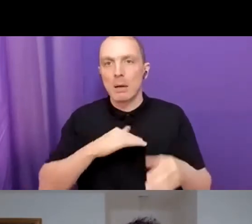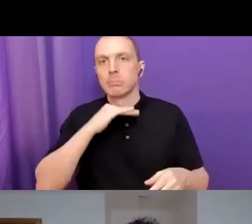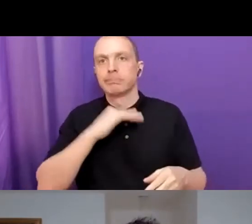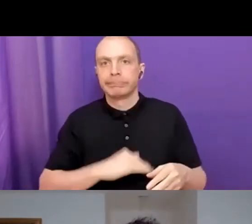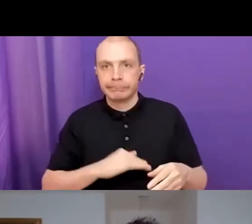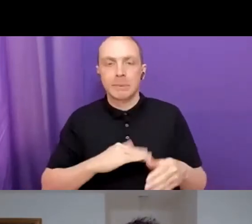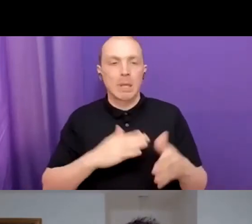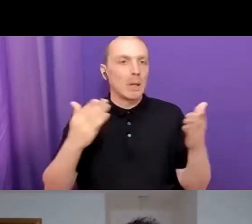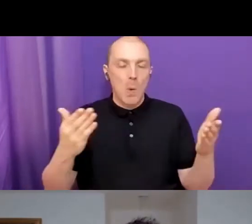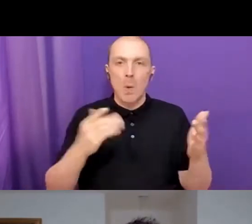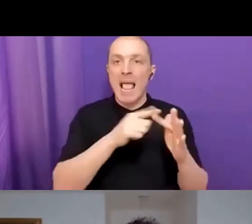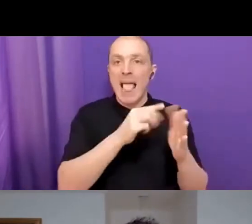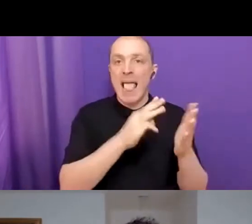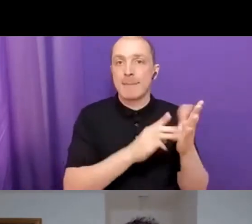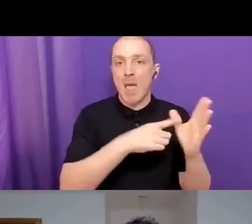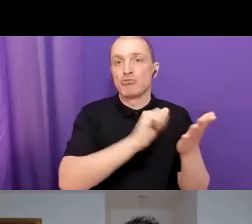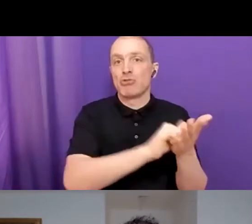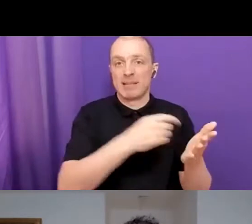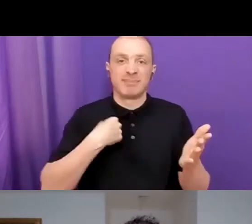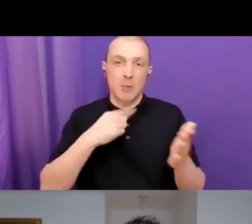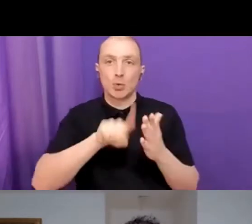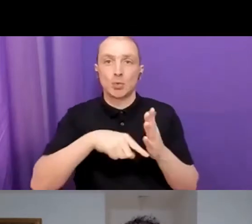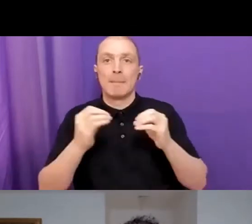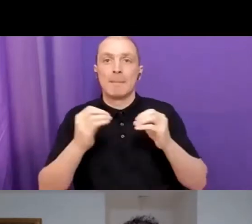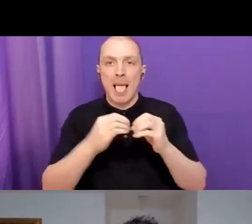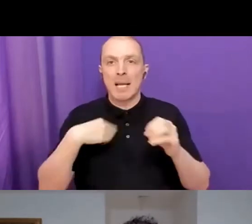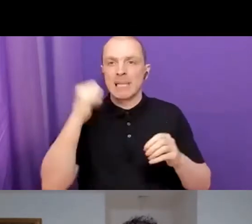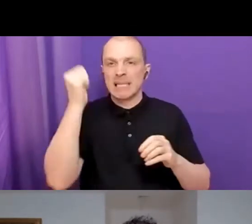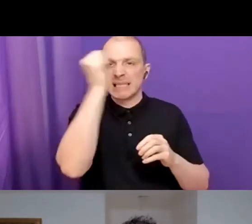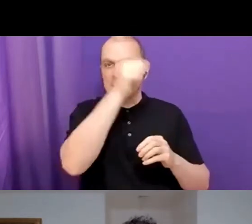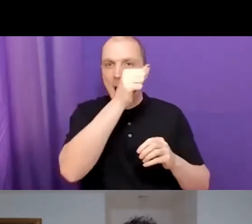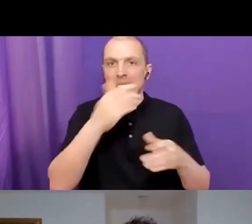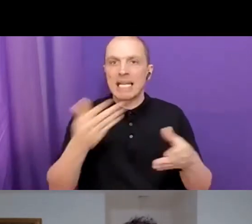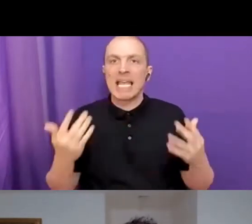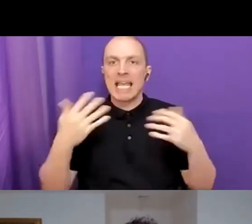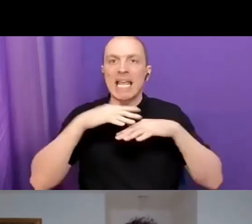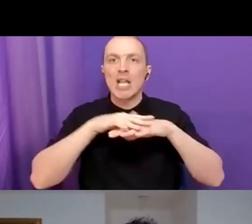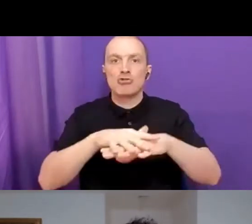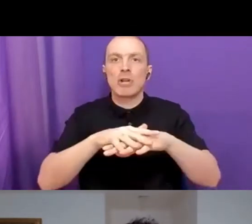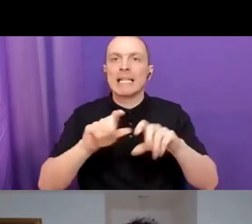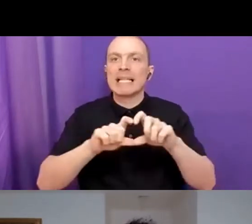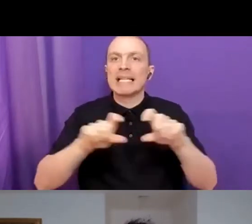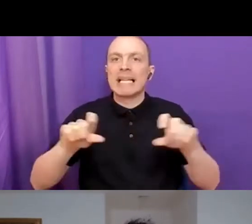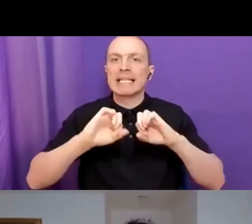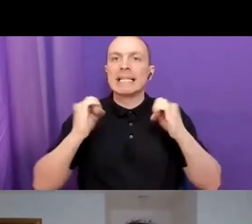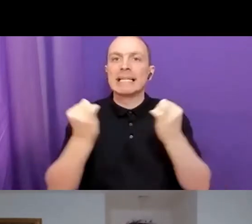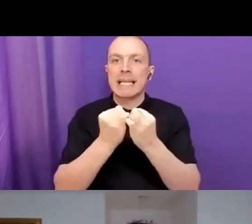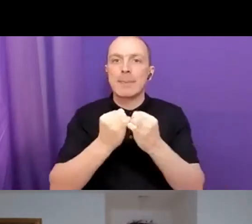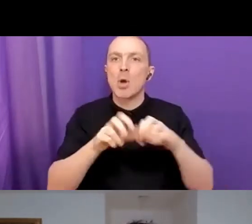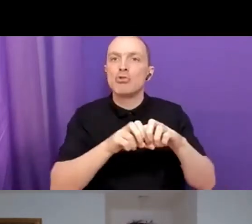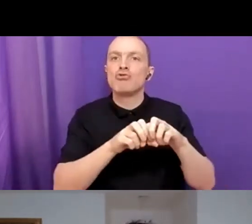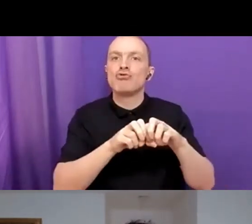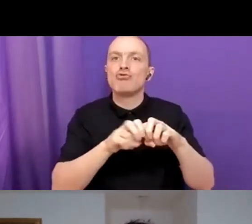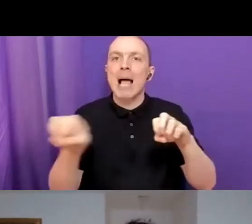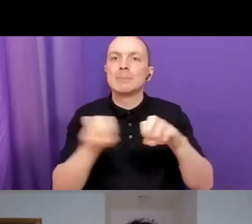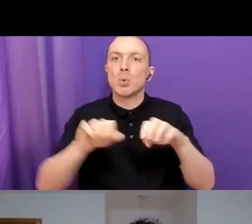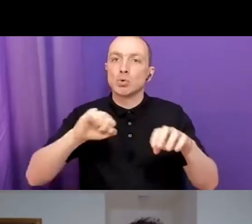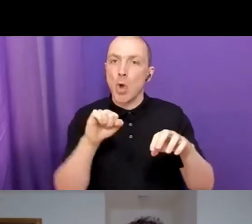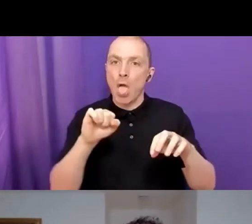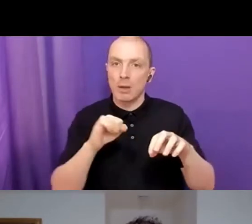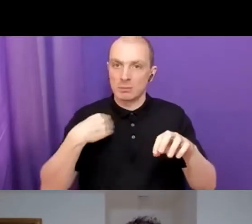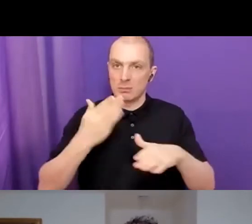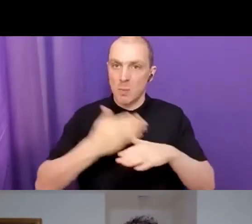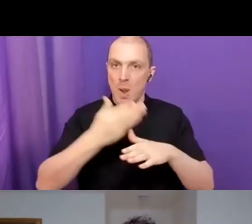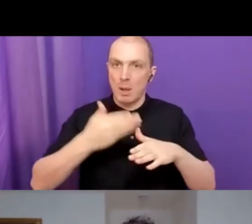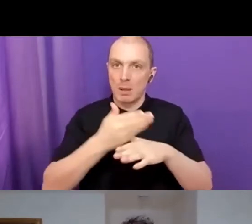I am Juliet Bell. I work in the Smart and Integrated Ticketing team at Transport Scotland. So I'm delighted to be here today at your webinar, and